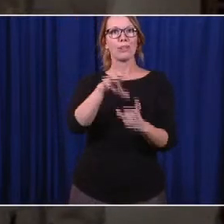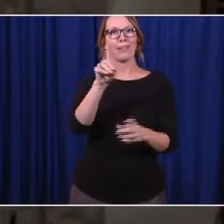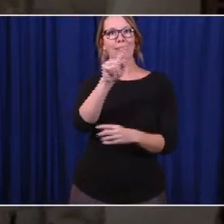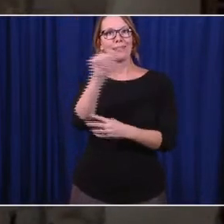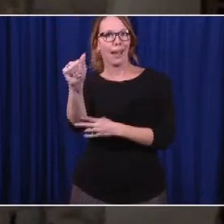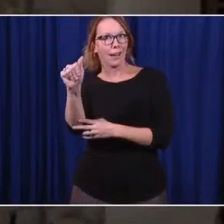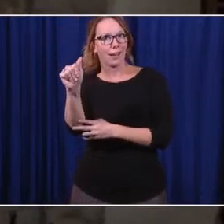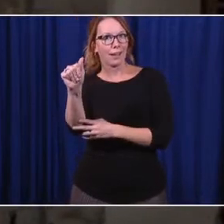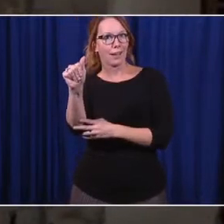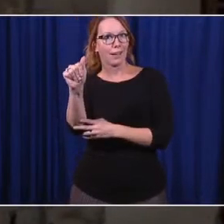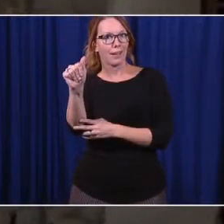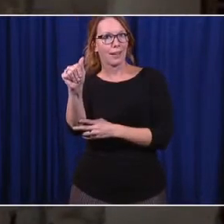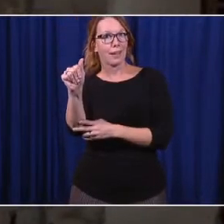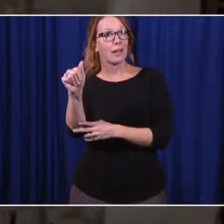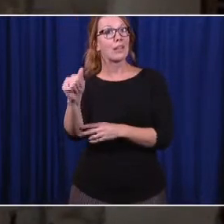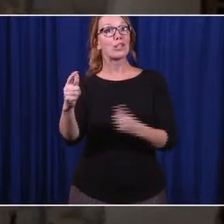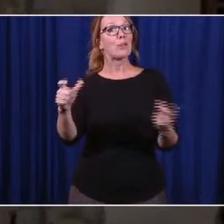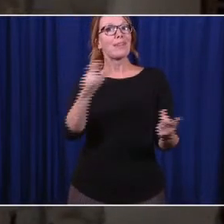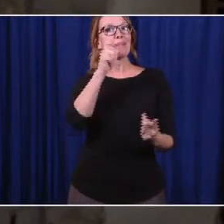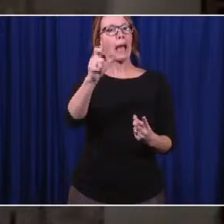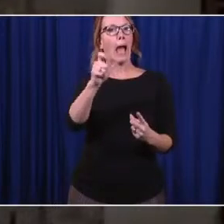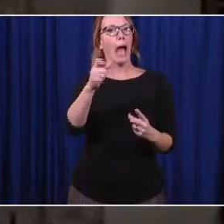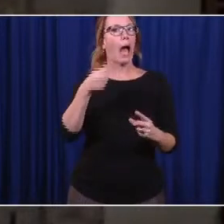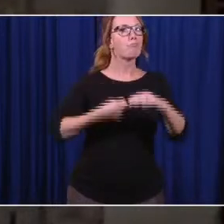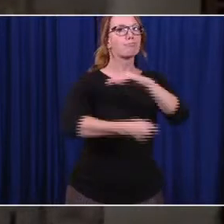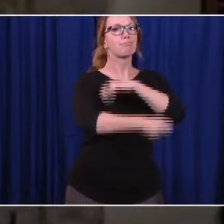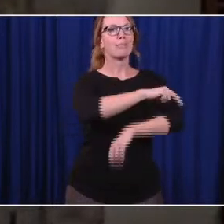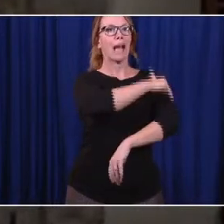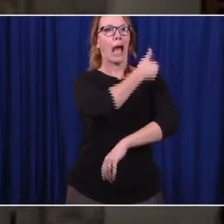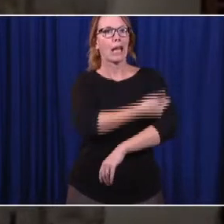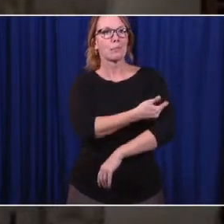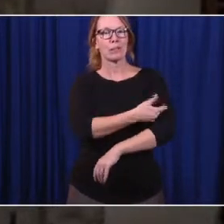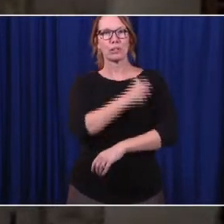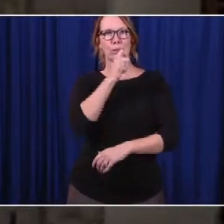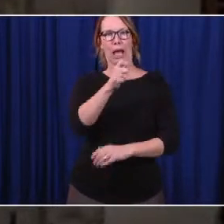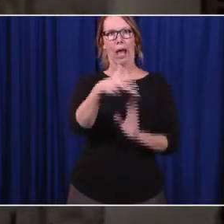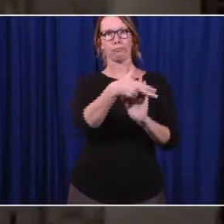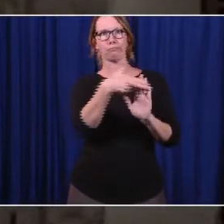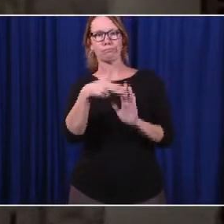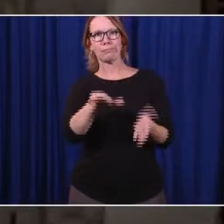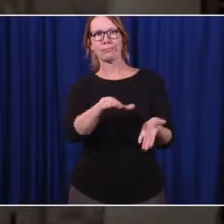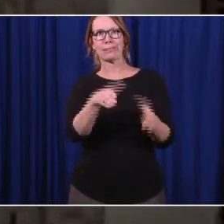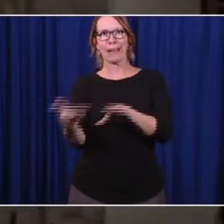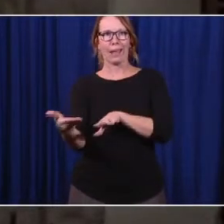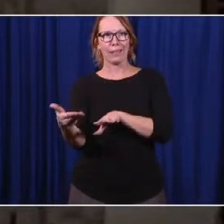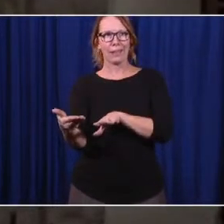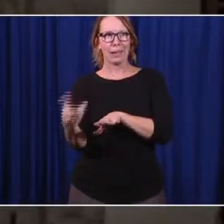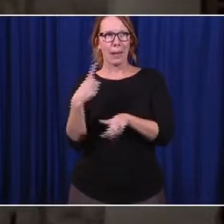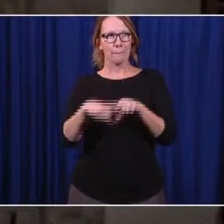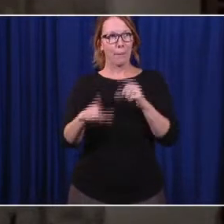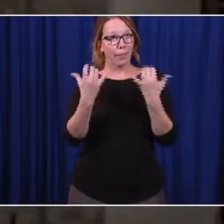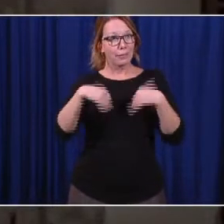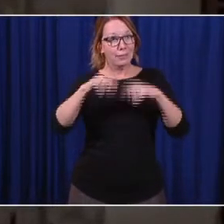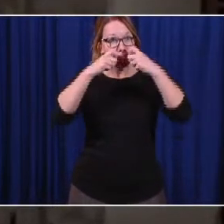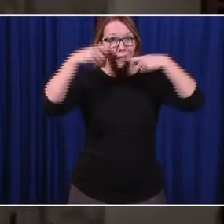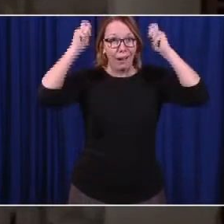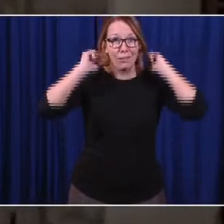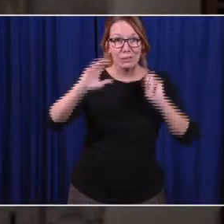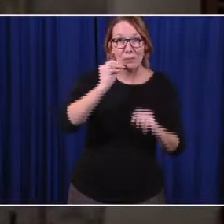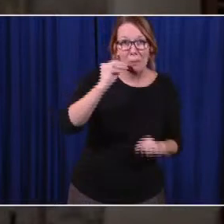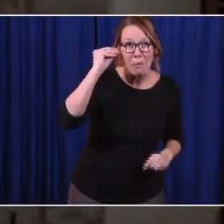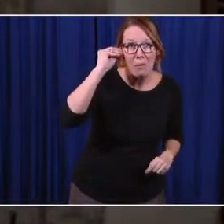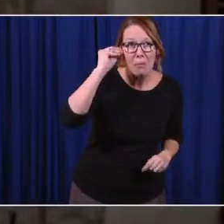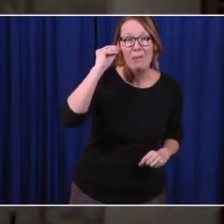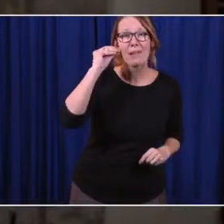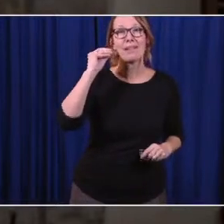case, but they don't show up in the hospital because they're not there anymore, and they don't show up on desk because they didn't die, but they're still on oxygen at home